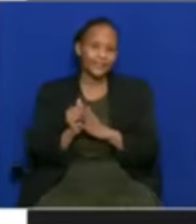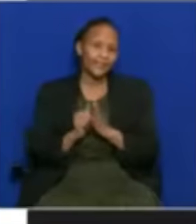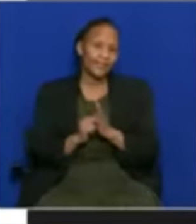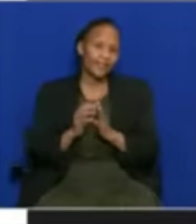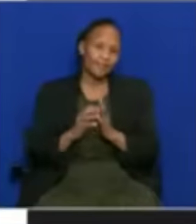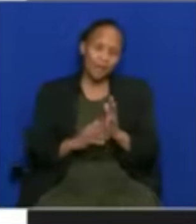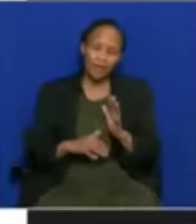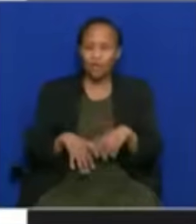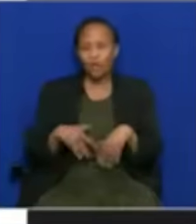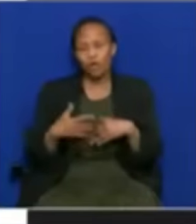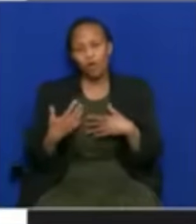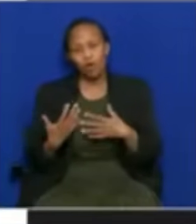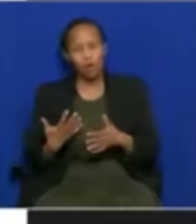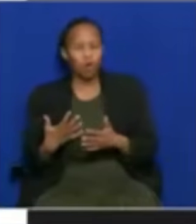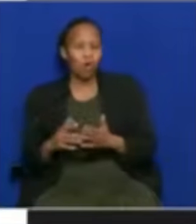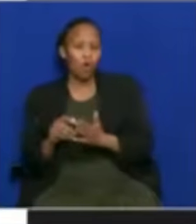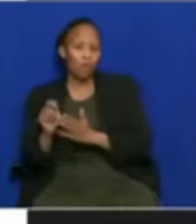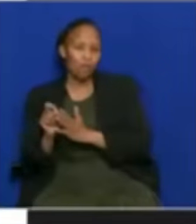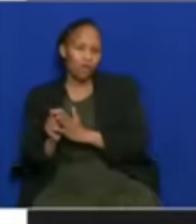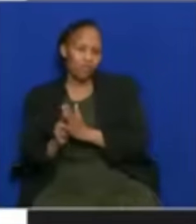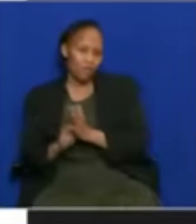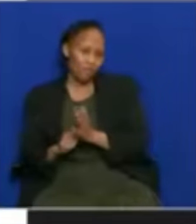not specific.